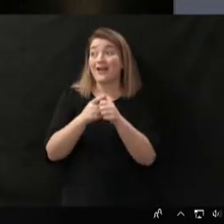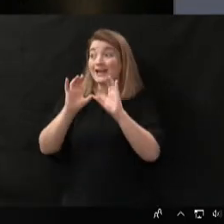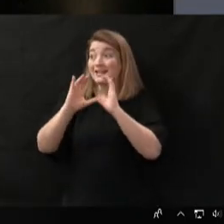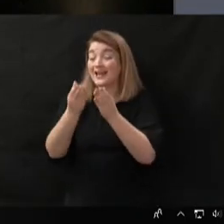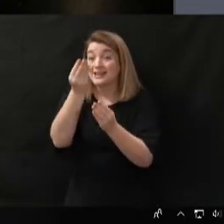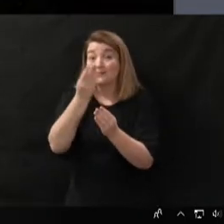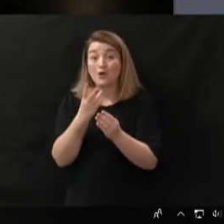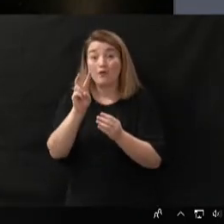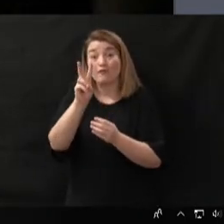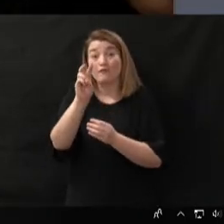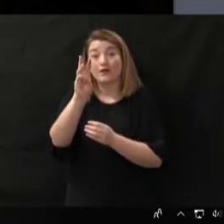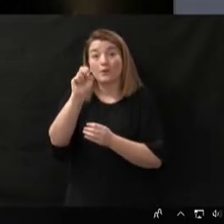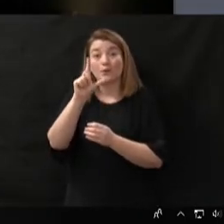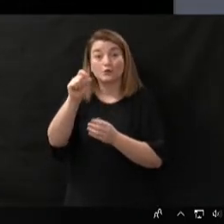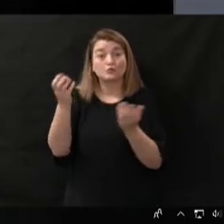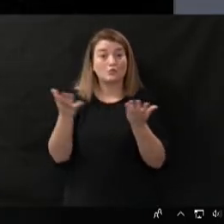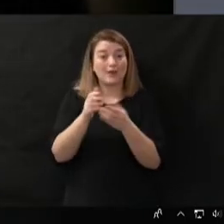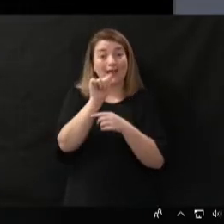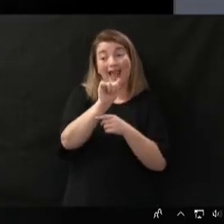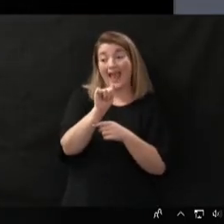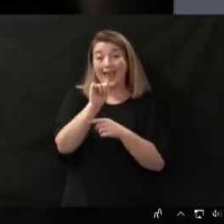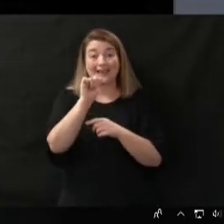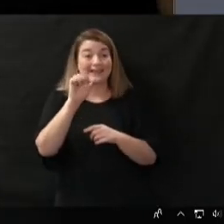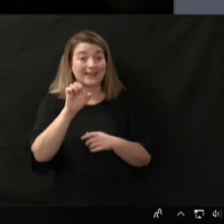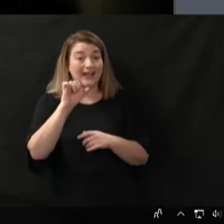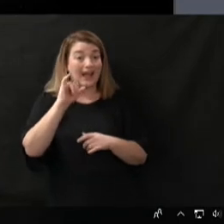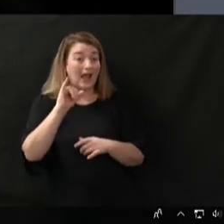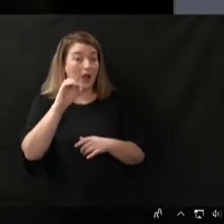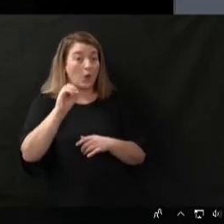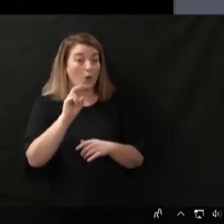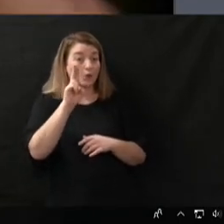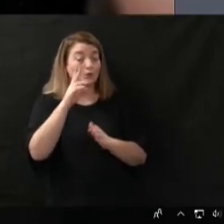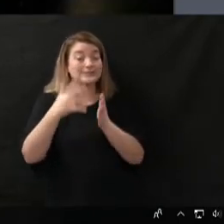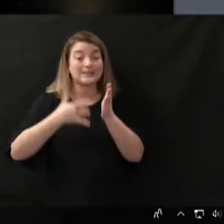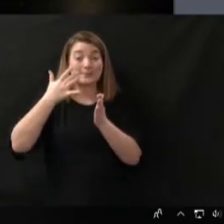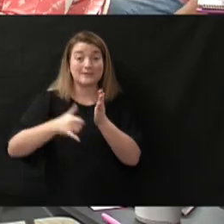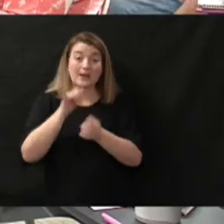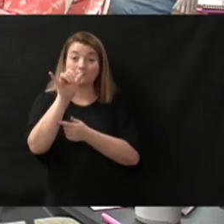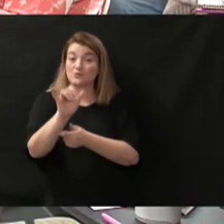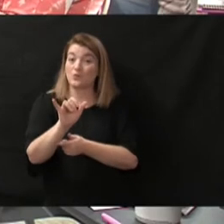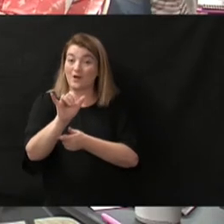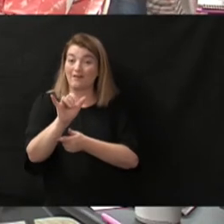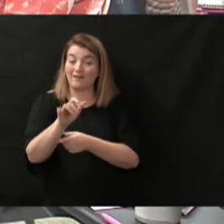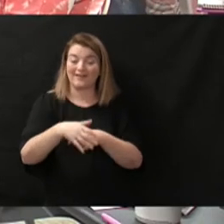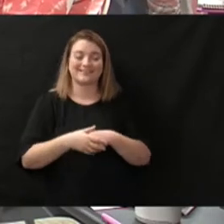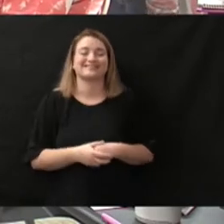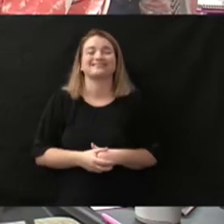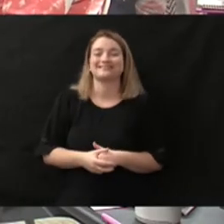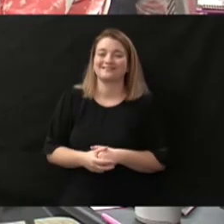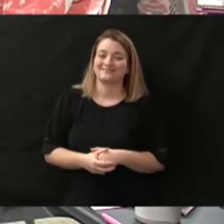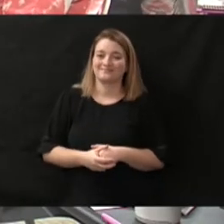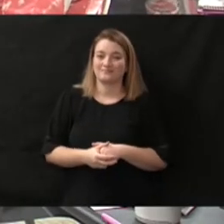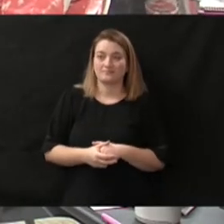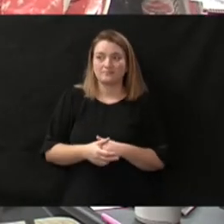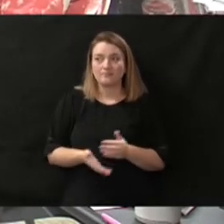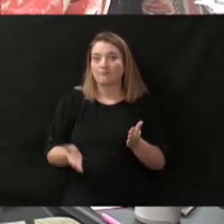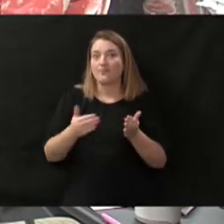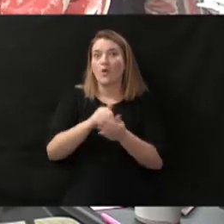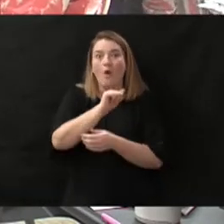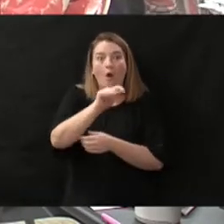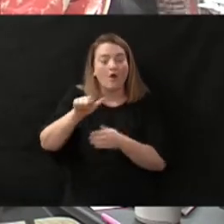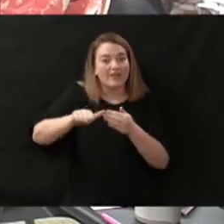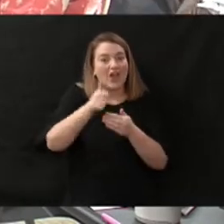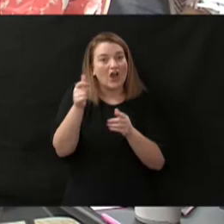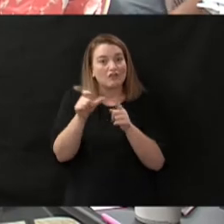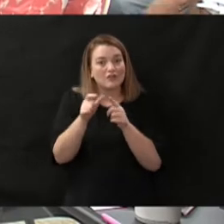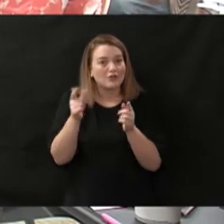vowels are. Ready? A, E, I, O, U, and sometimes Y. And what are all the